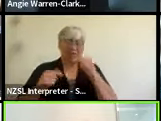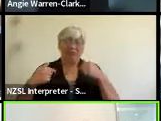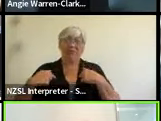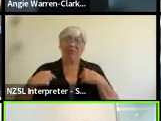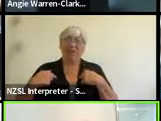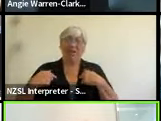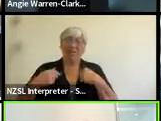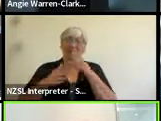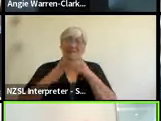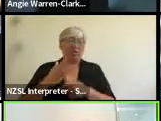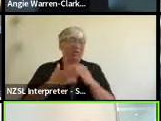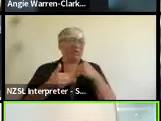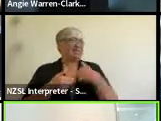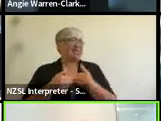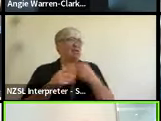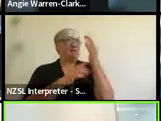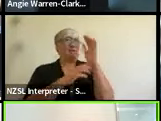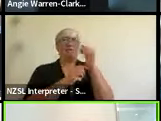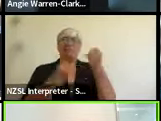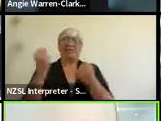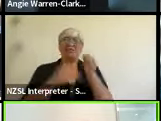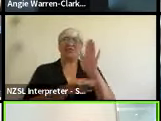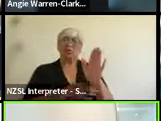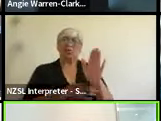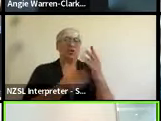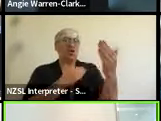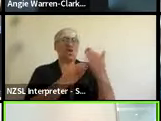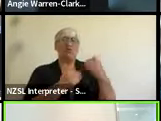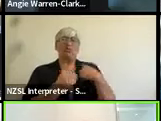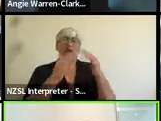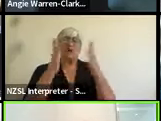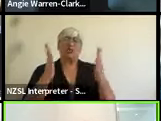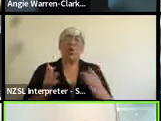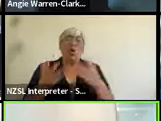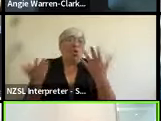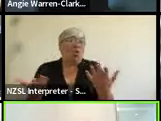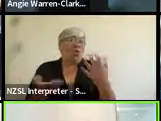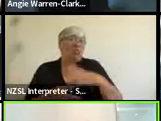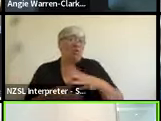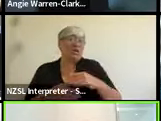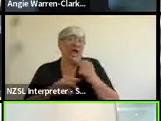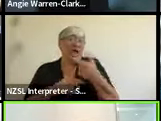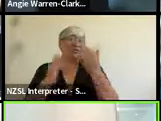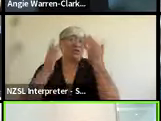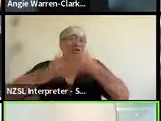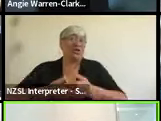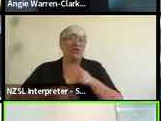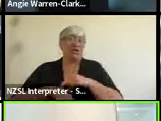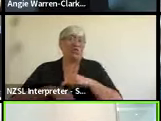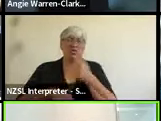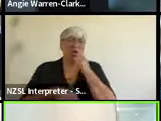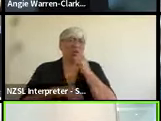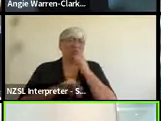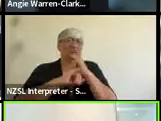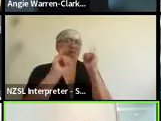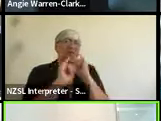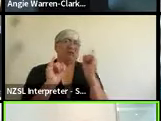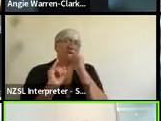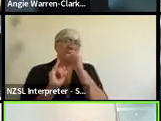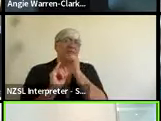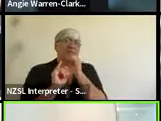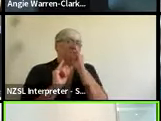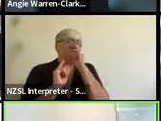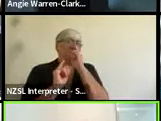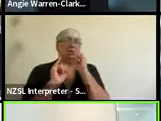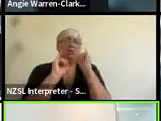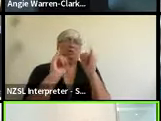to their homes. And it's not good for women walking after dark because there are all kinds of creeps out there. And it's not